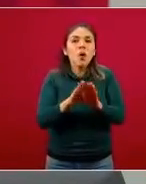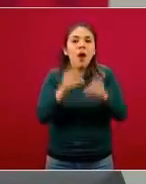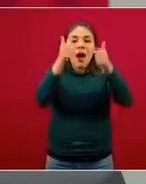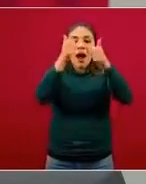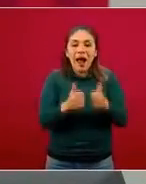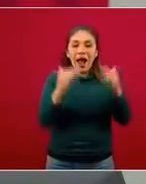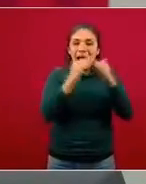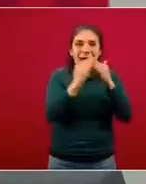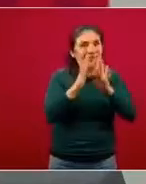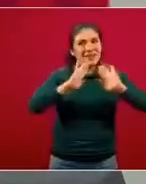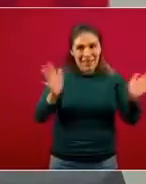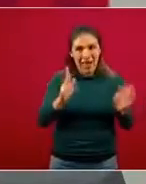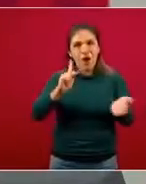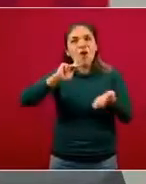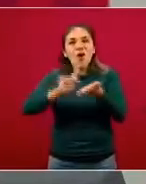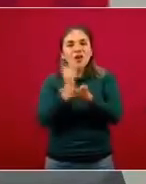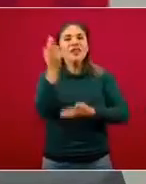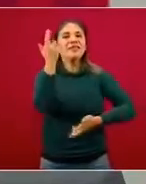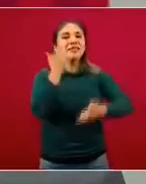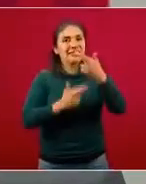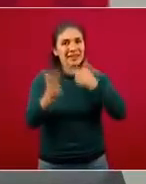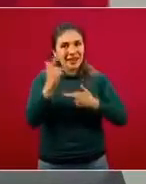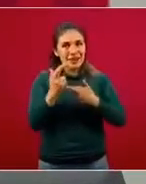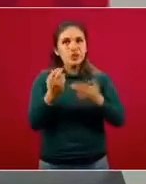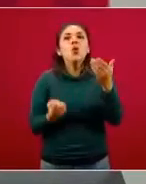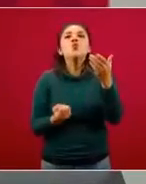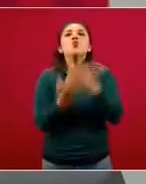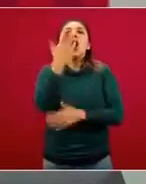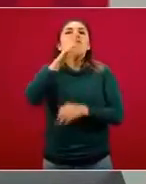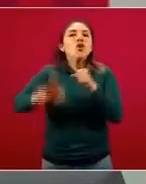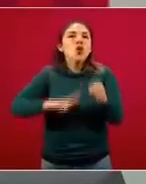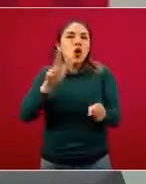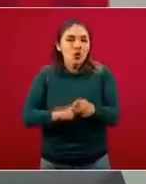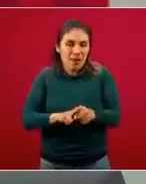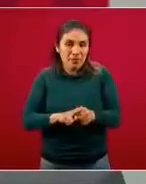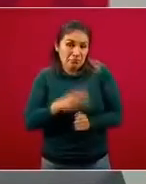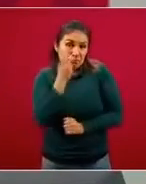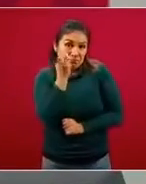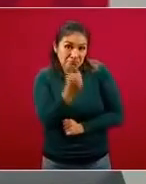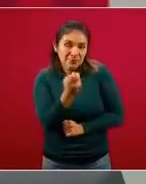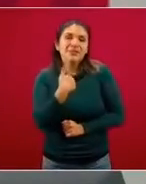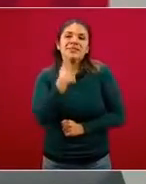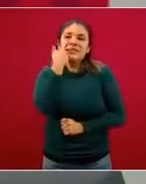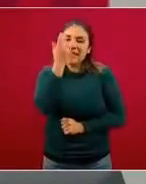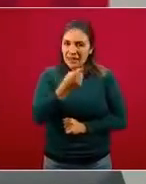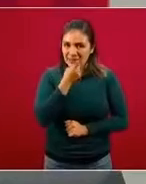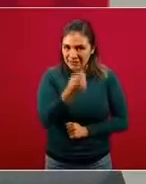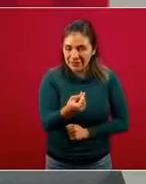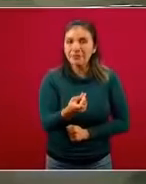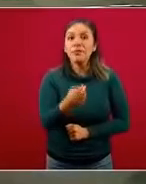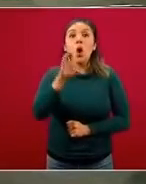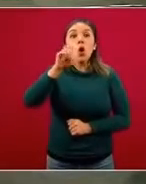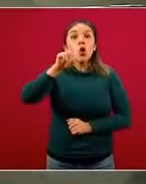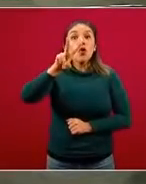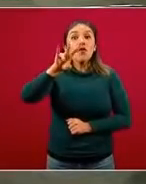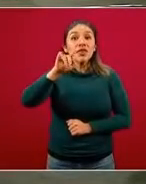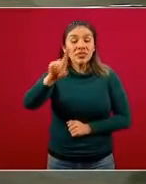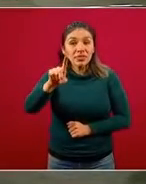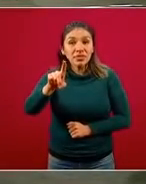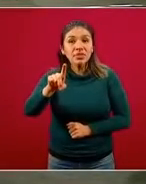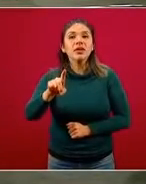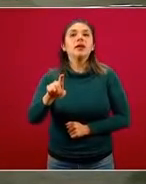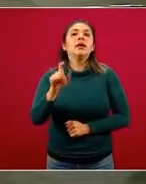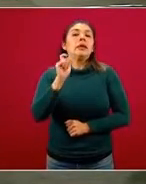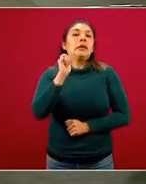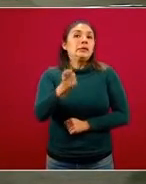the desconfinamiento, future el regreso a for la deconfinement, nueva normalidad. for Y esto going es lo back primero to que our quiero new normal. destacar. And COVID that's the es first thing una that I want to